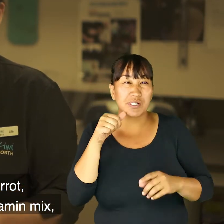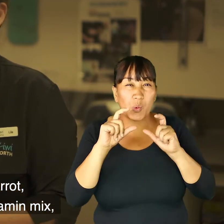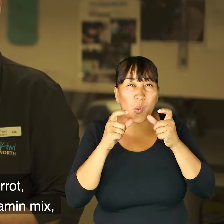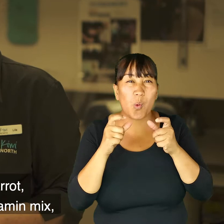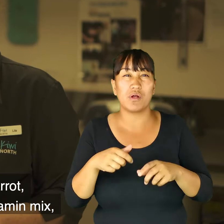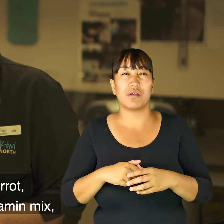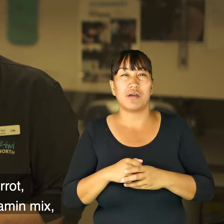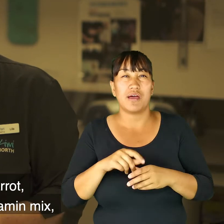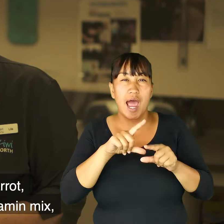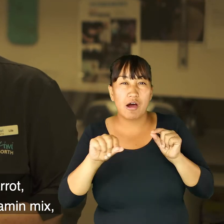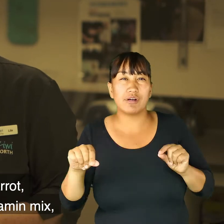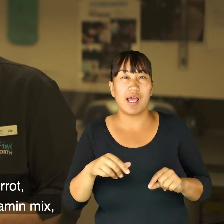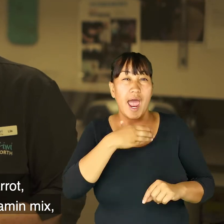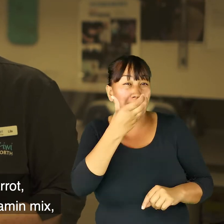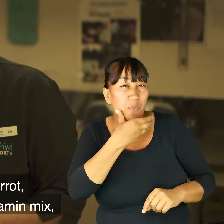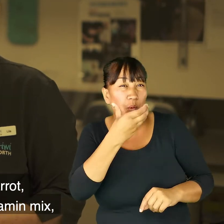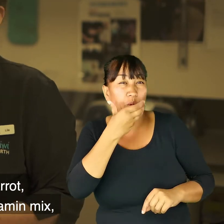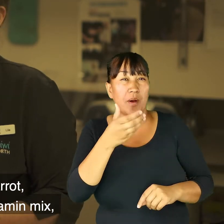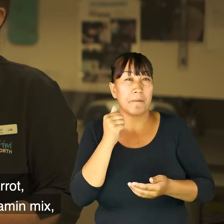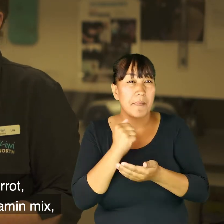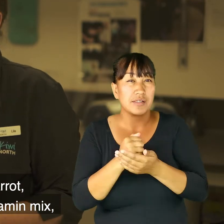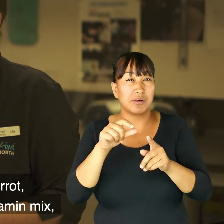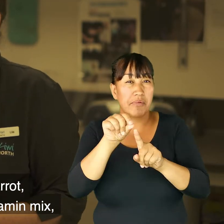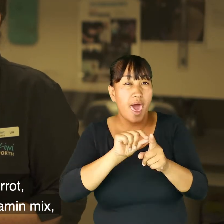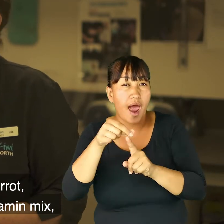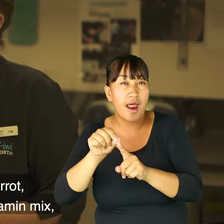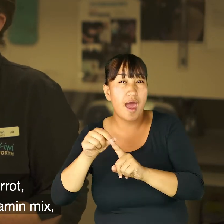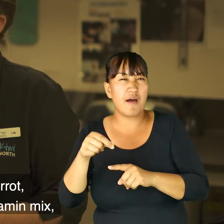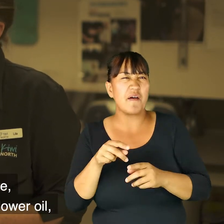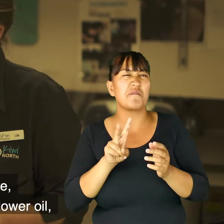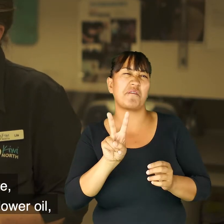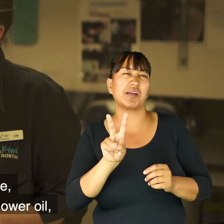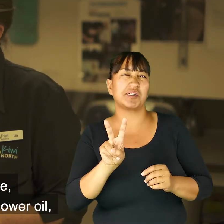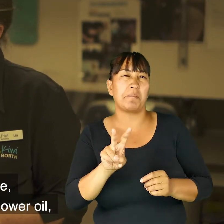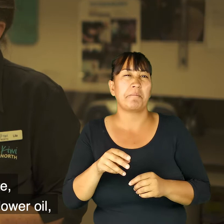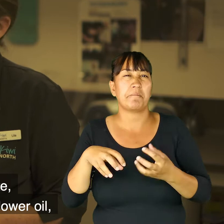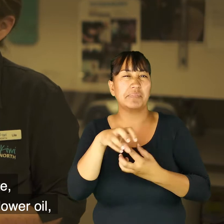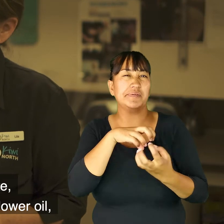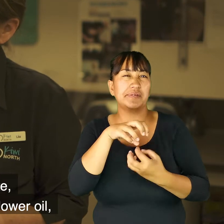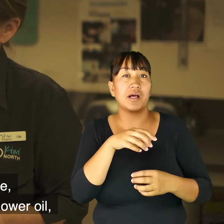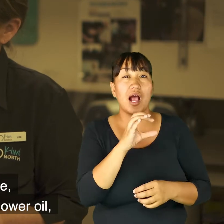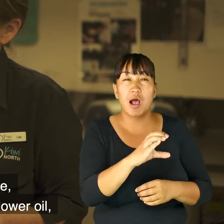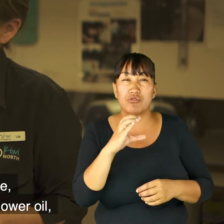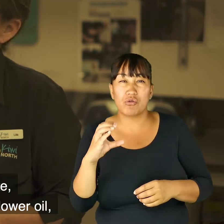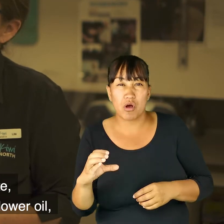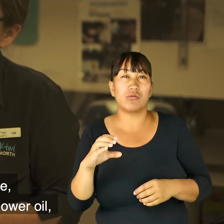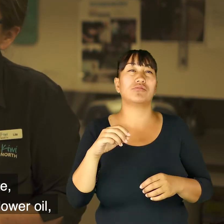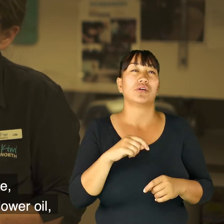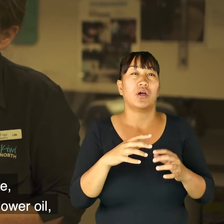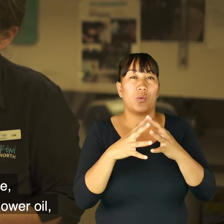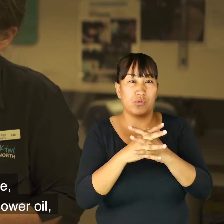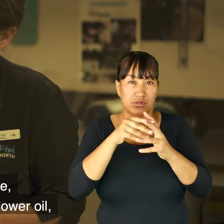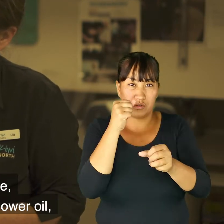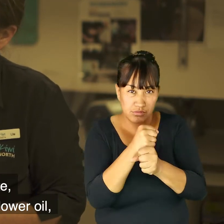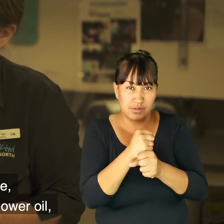carrots, apple, mashed banana, a vitamin mix, calcium carbonate, wheat germ,